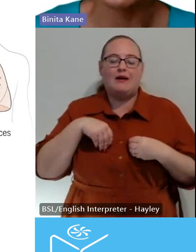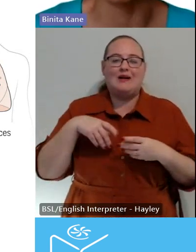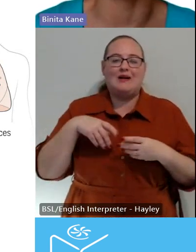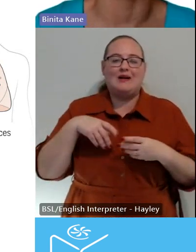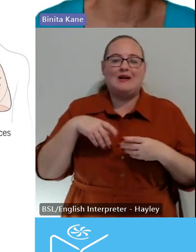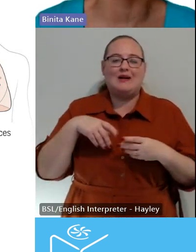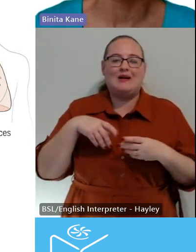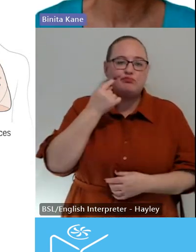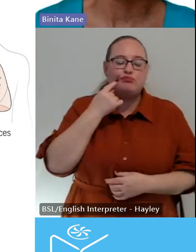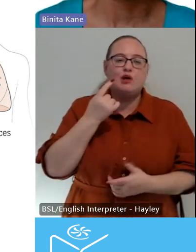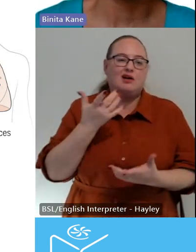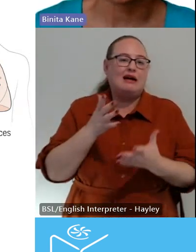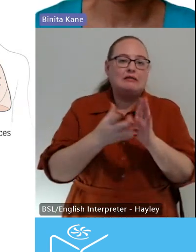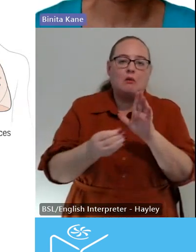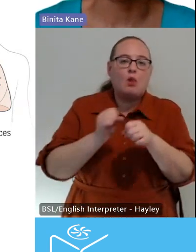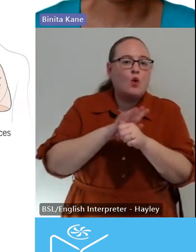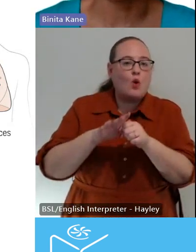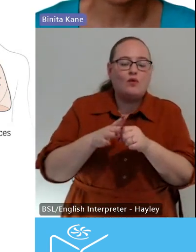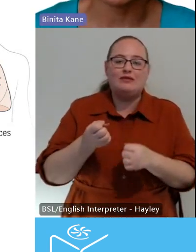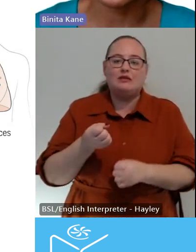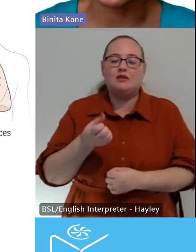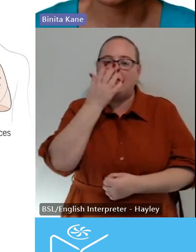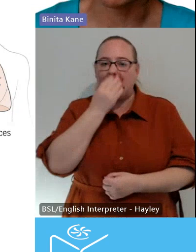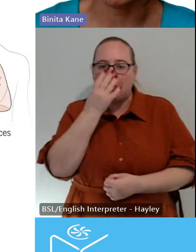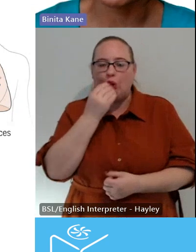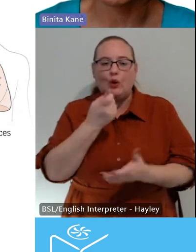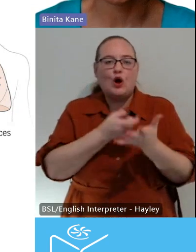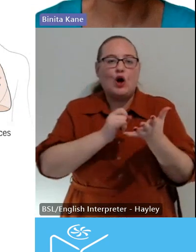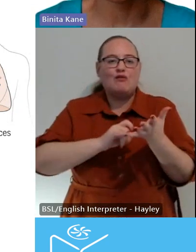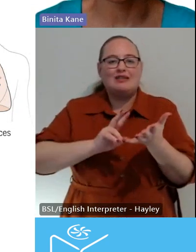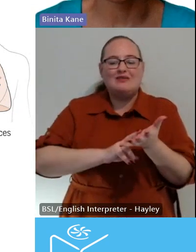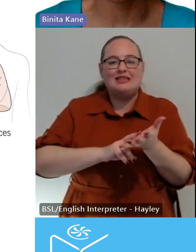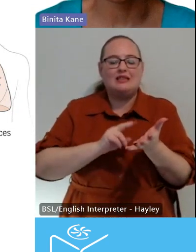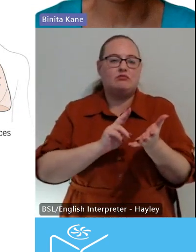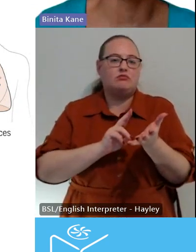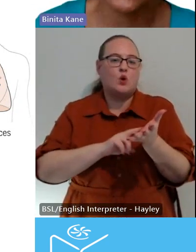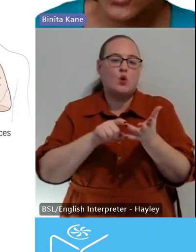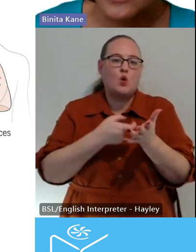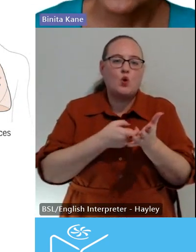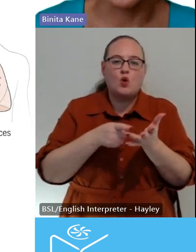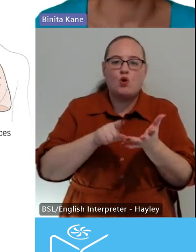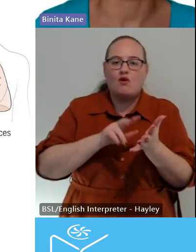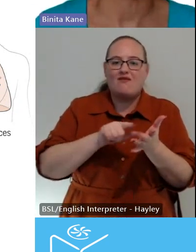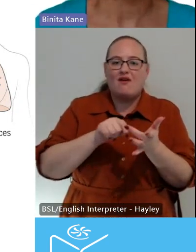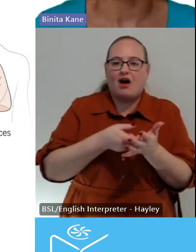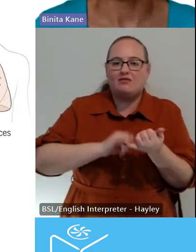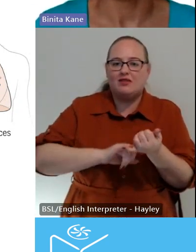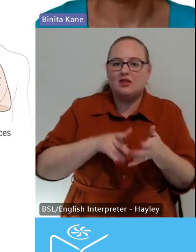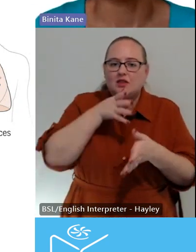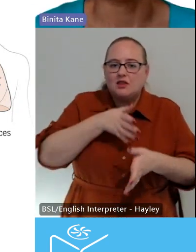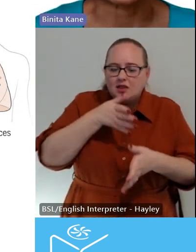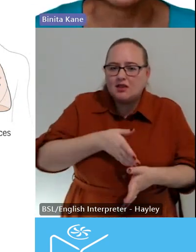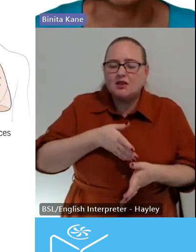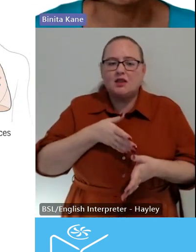know as COVID-19, influenza, RSV, norovirus, things that kind of floor classrooms every